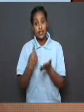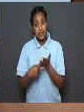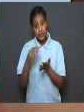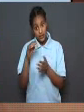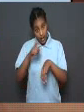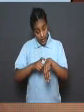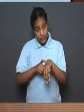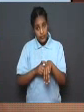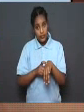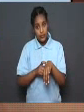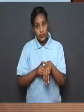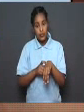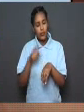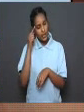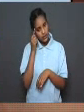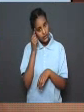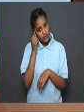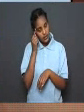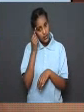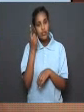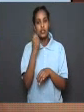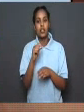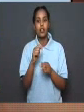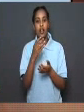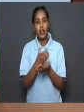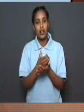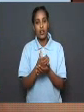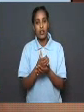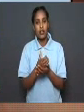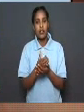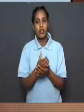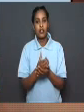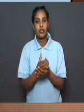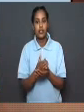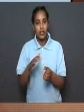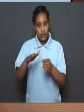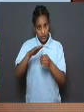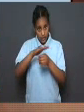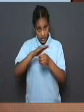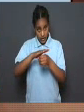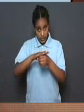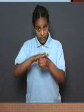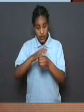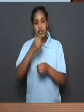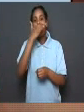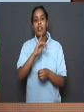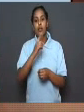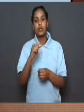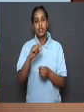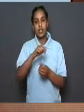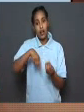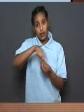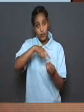time, imagine that the glass has a lid. The heat of the